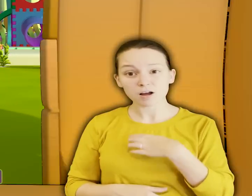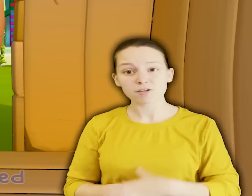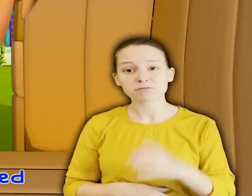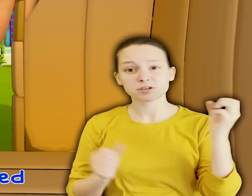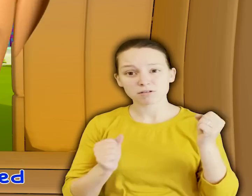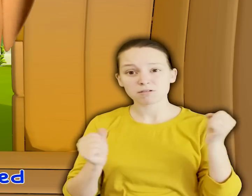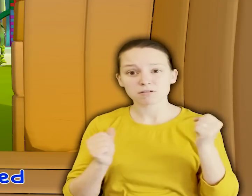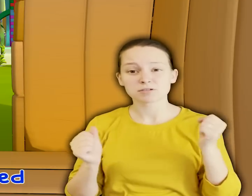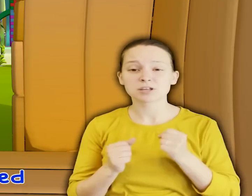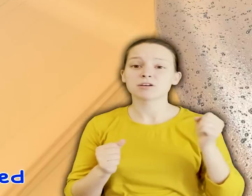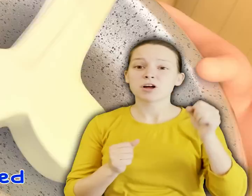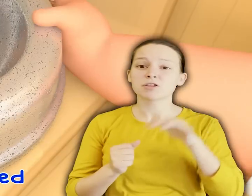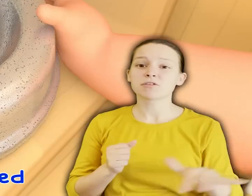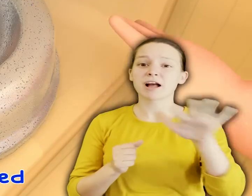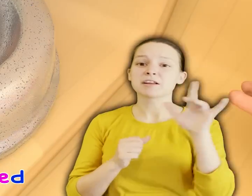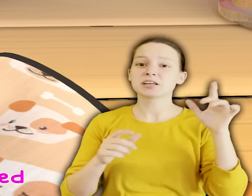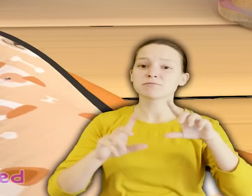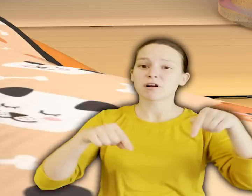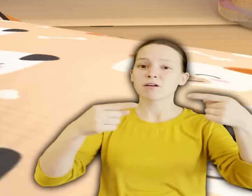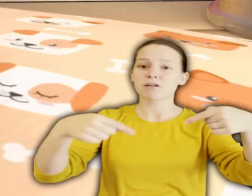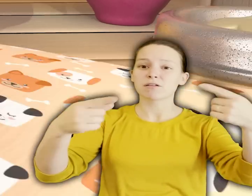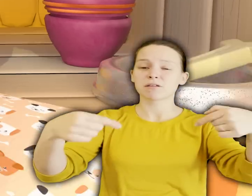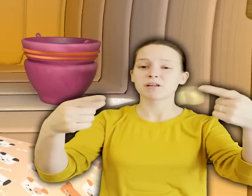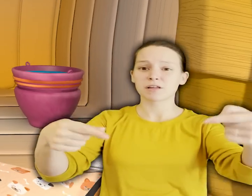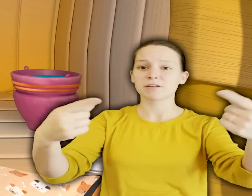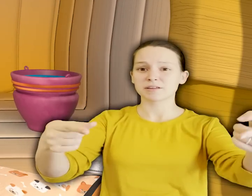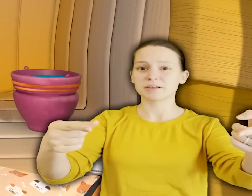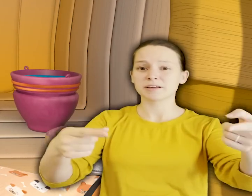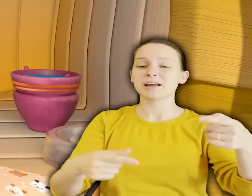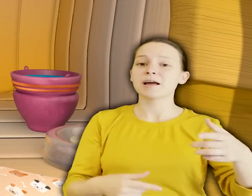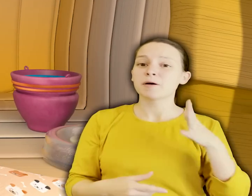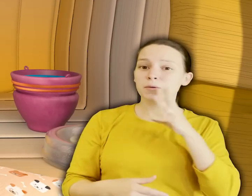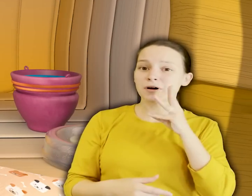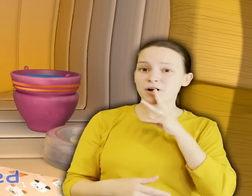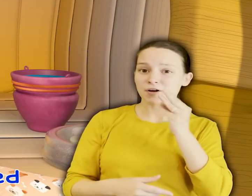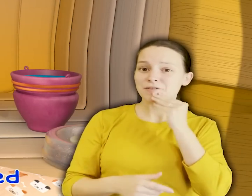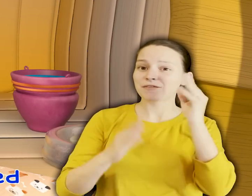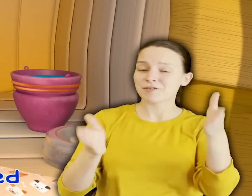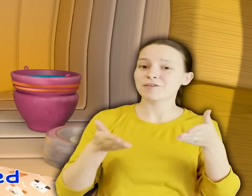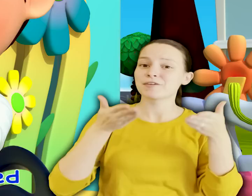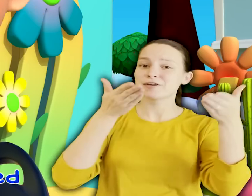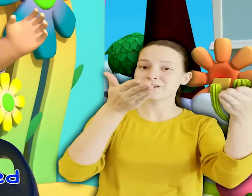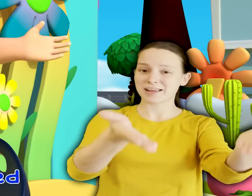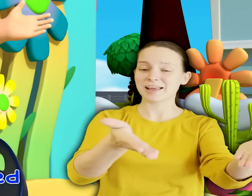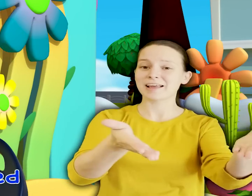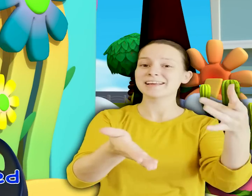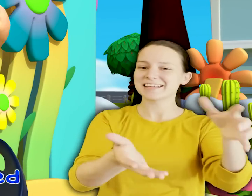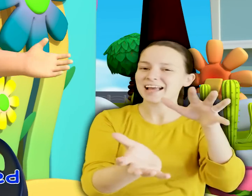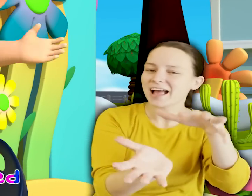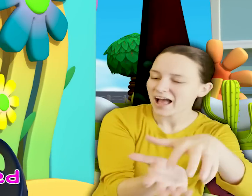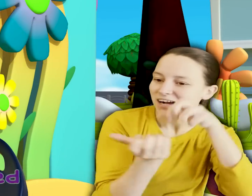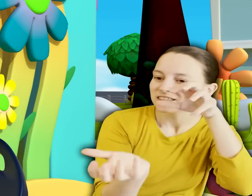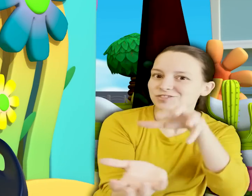and he's cold so there on the ground he rolled I got water and some food he looked